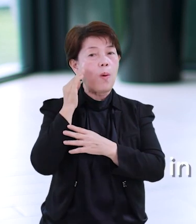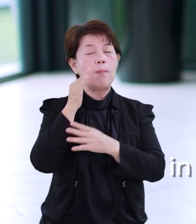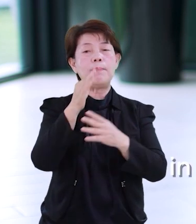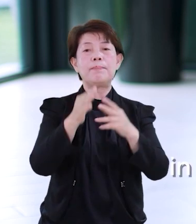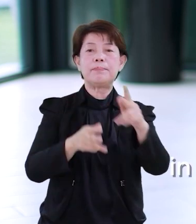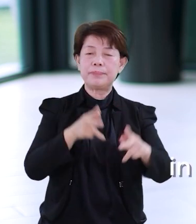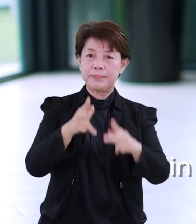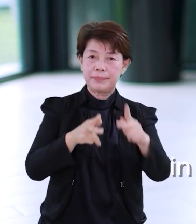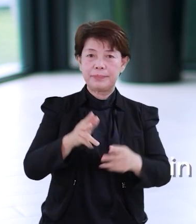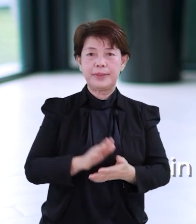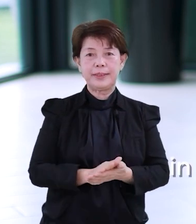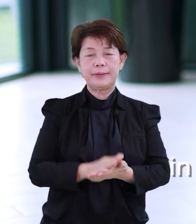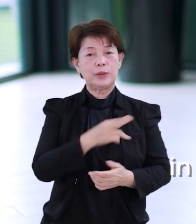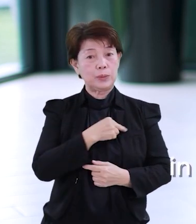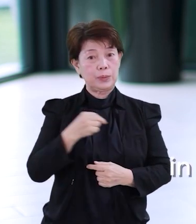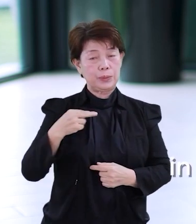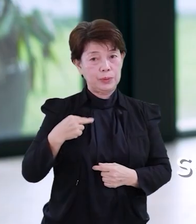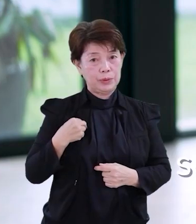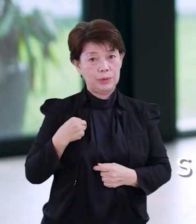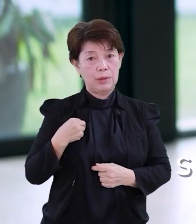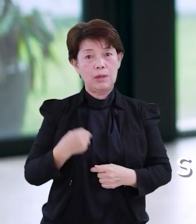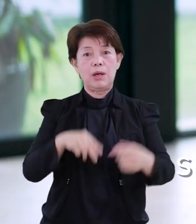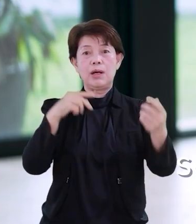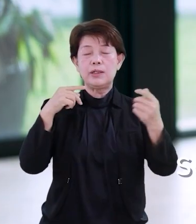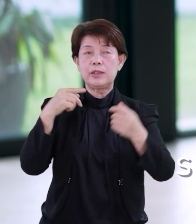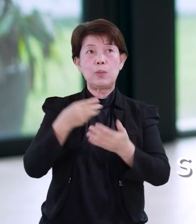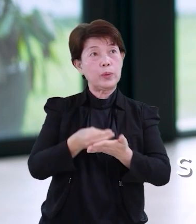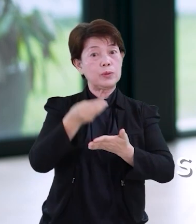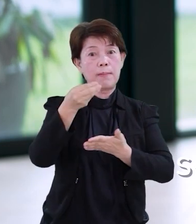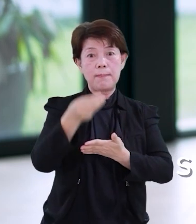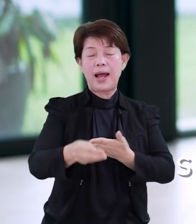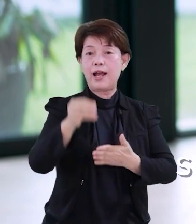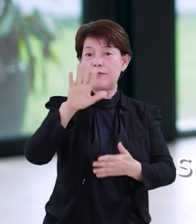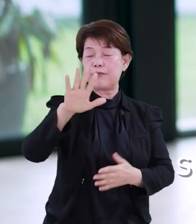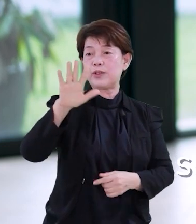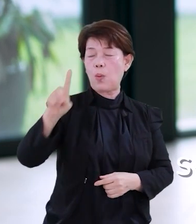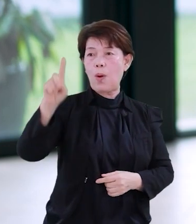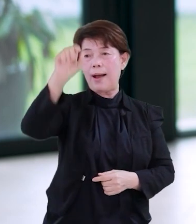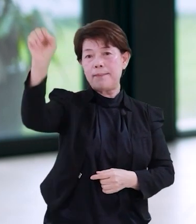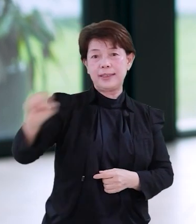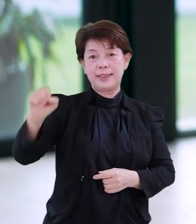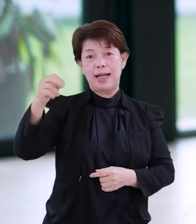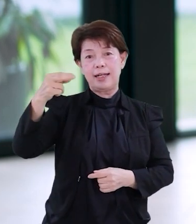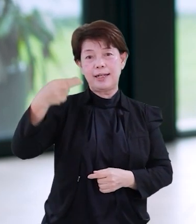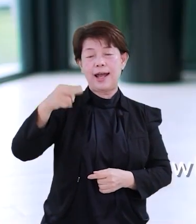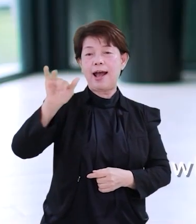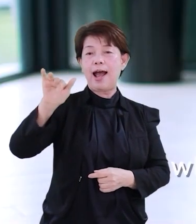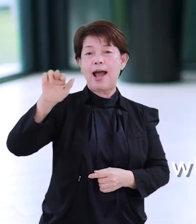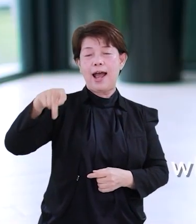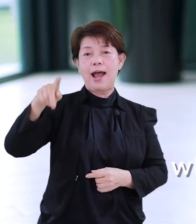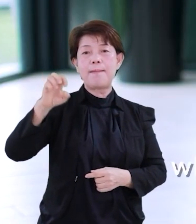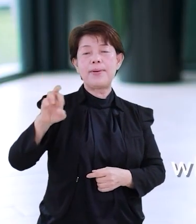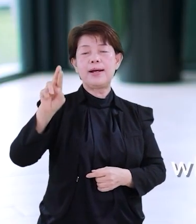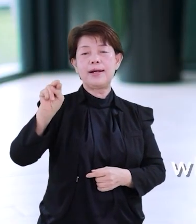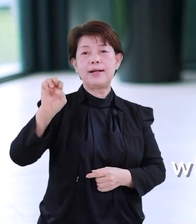very underpenetrated Indonesian market. So there was an enterprise acquisition, 51% we acquired of Hypernet, which is